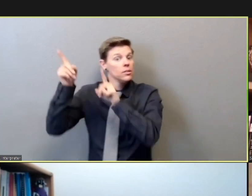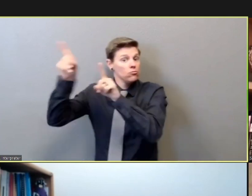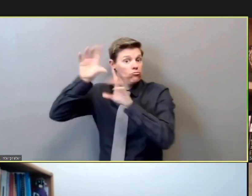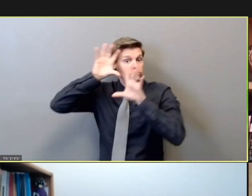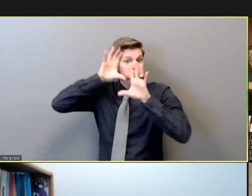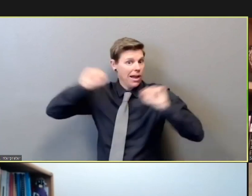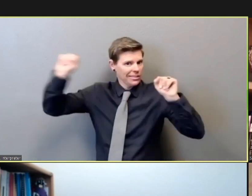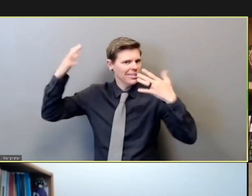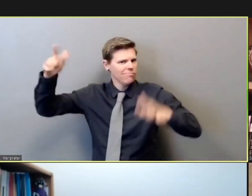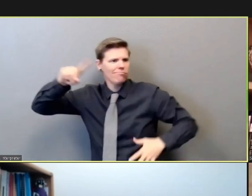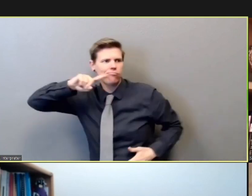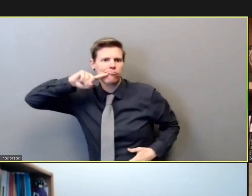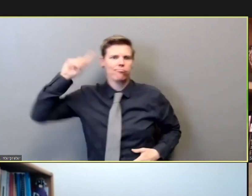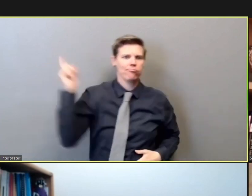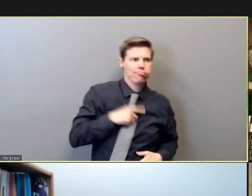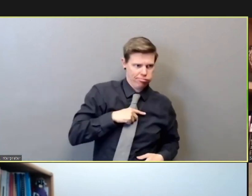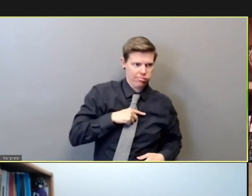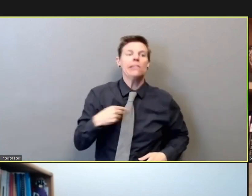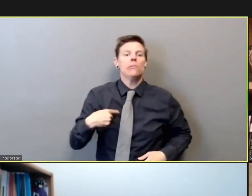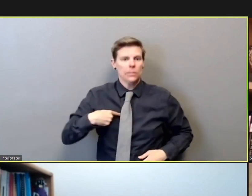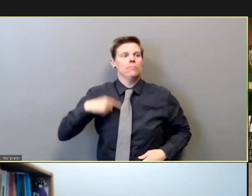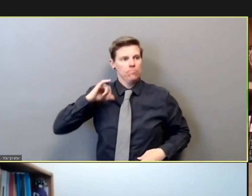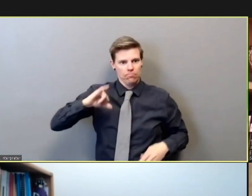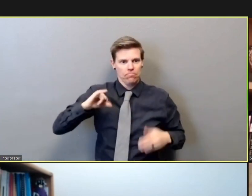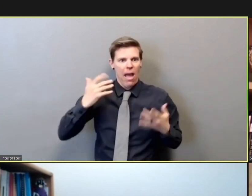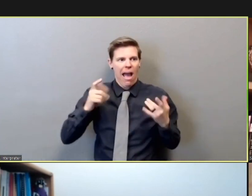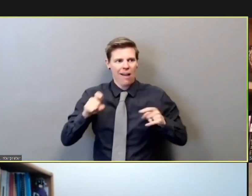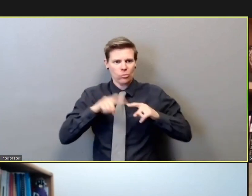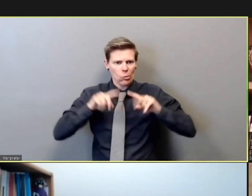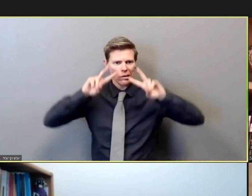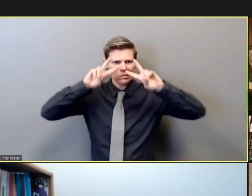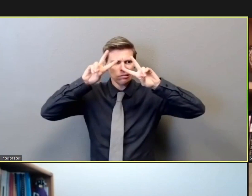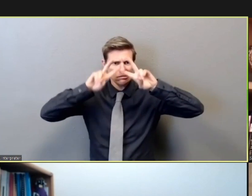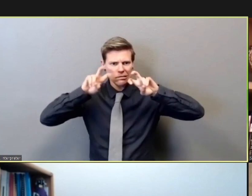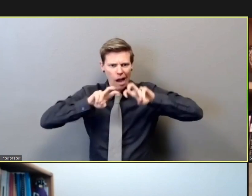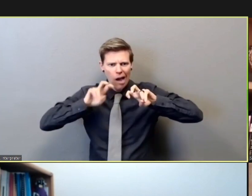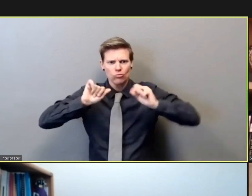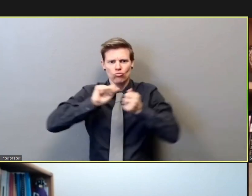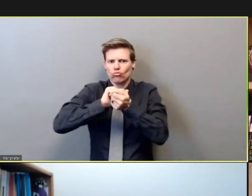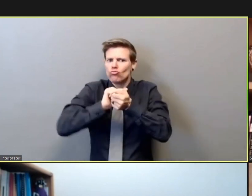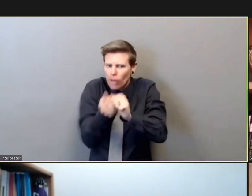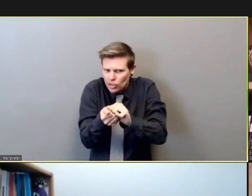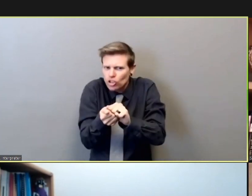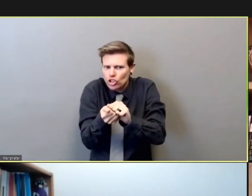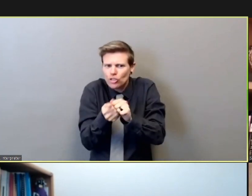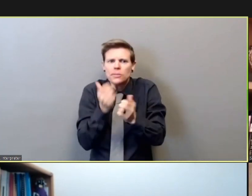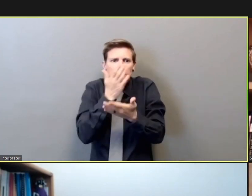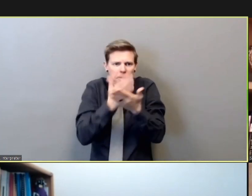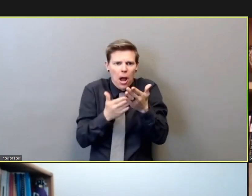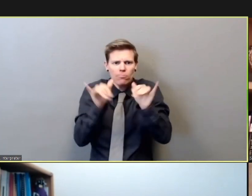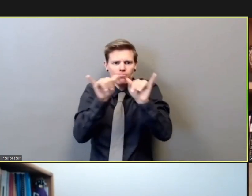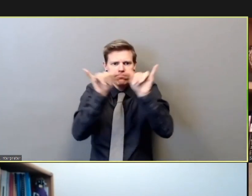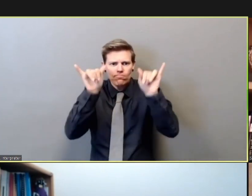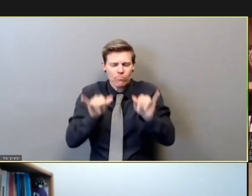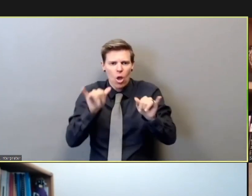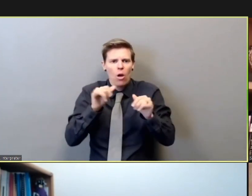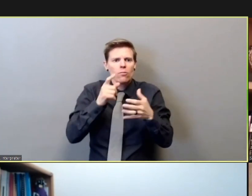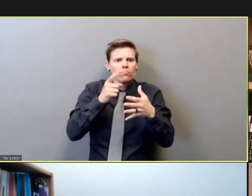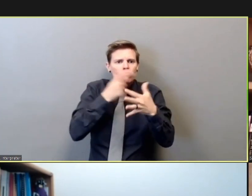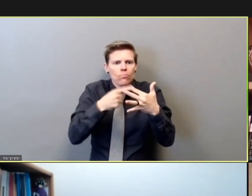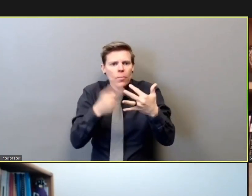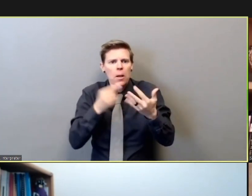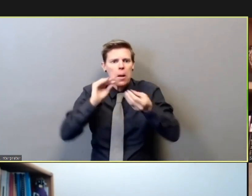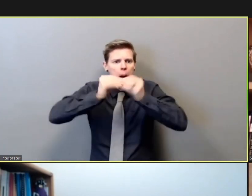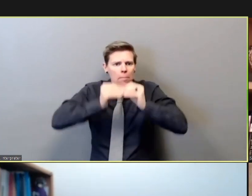what's going to happen with those conversations and doses and how that might impact what we're currently doing. And if you